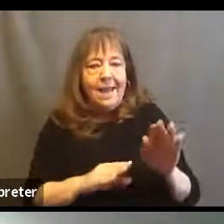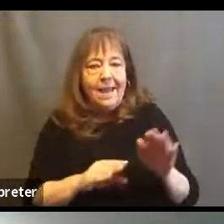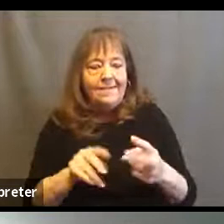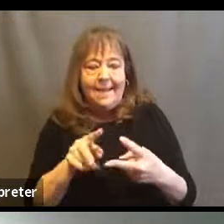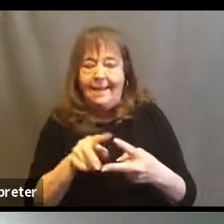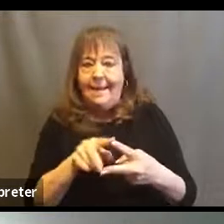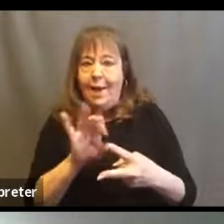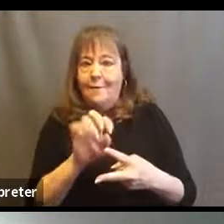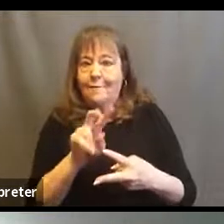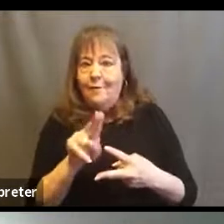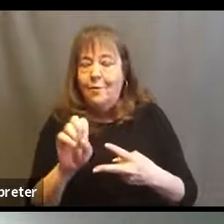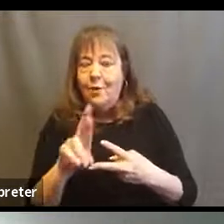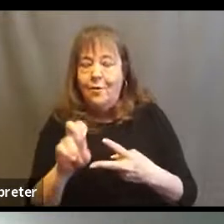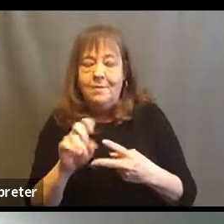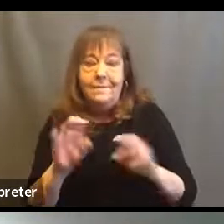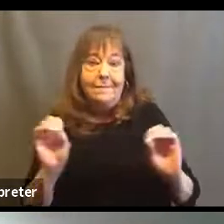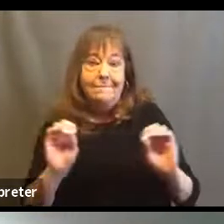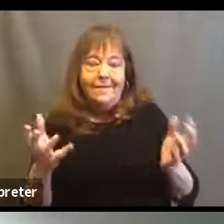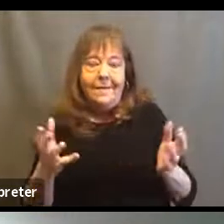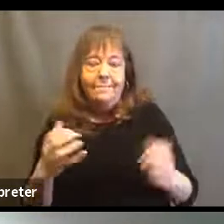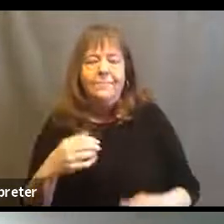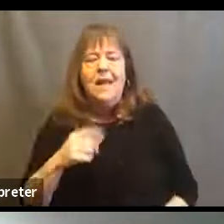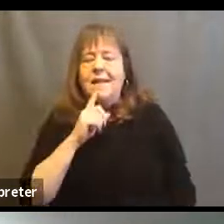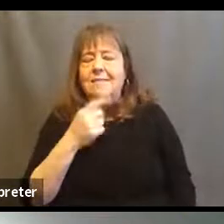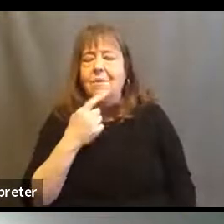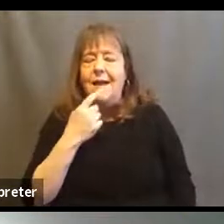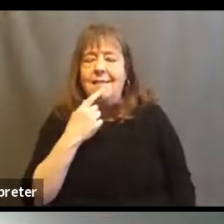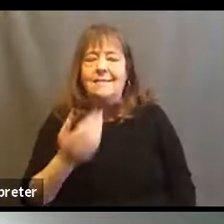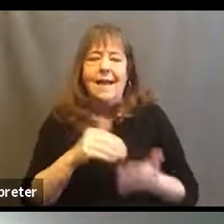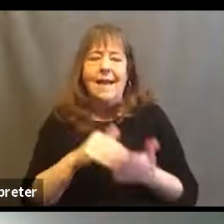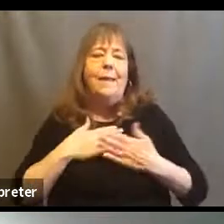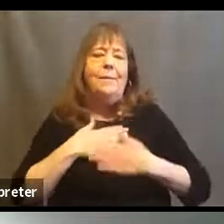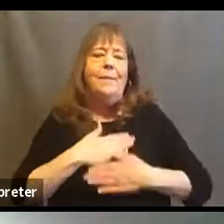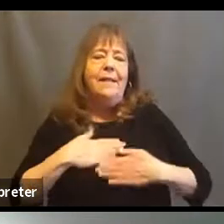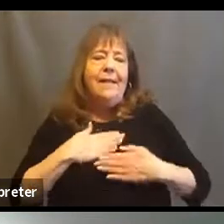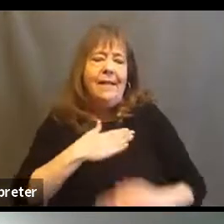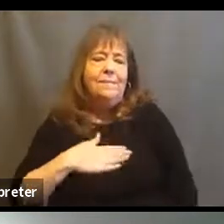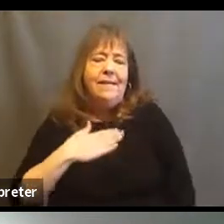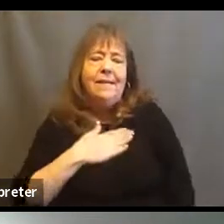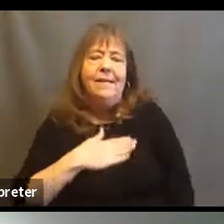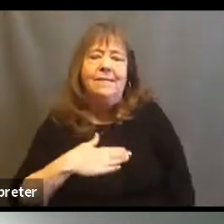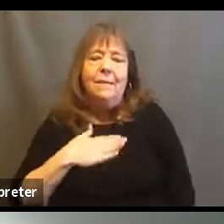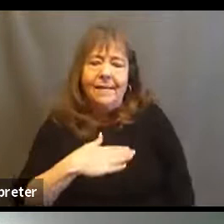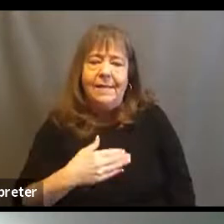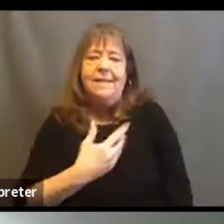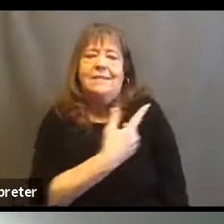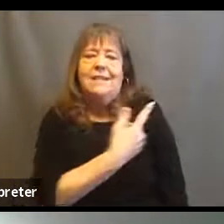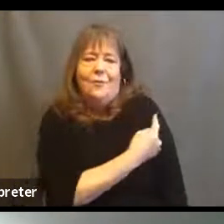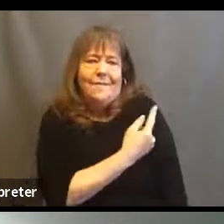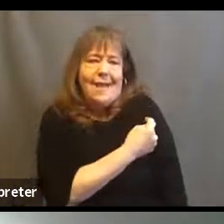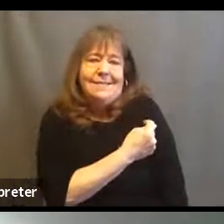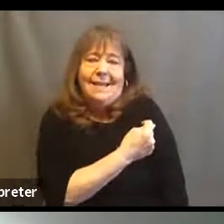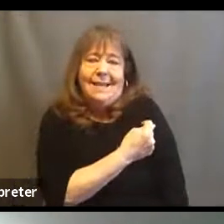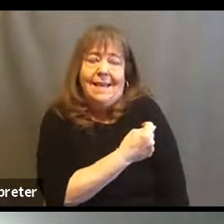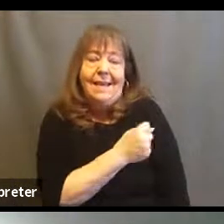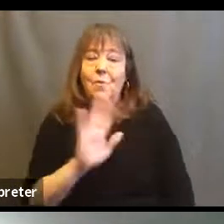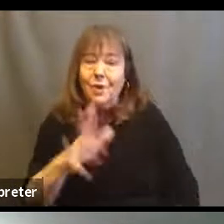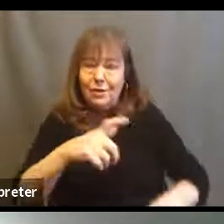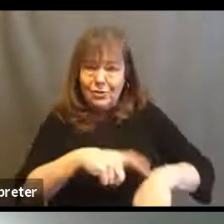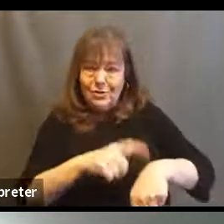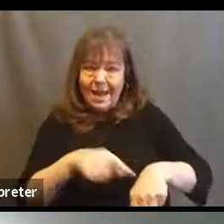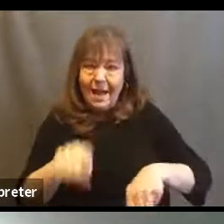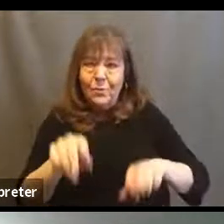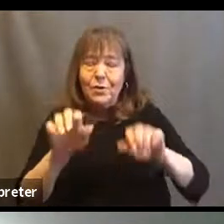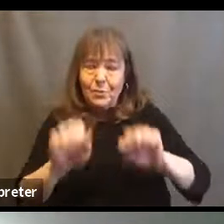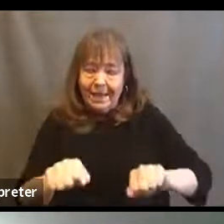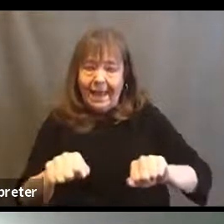say today is please, as Dr. Amentier said frequently, and everyone on this panel, please consider getting a vaccine. When your time comes to get the